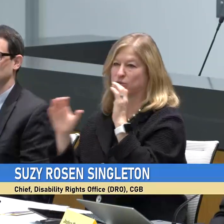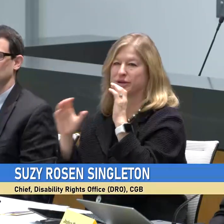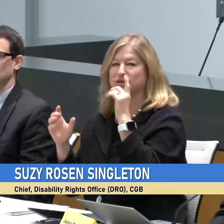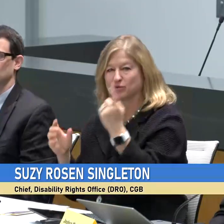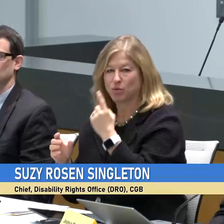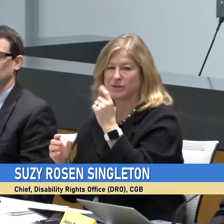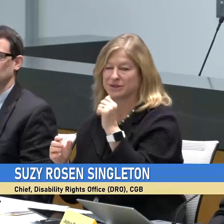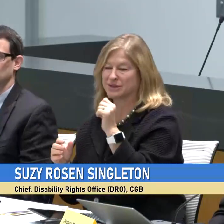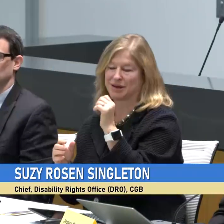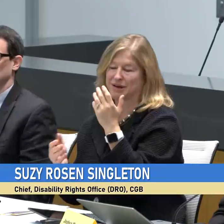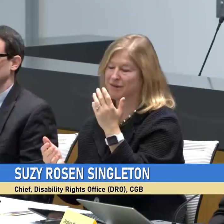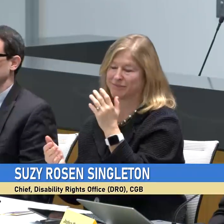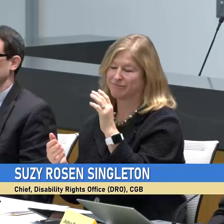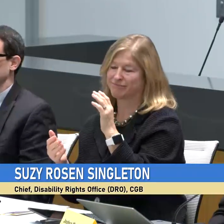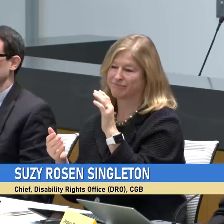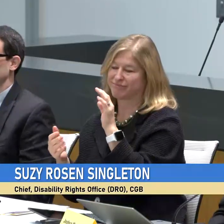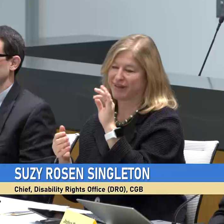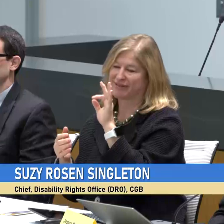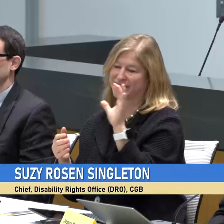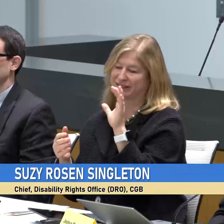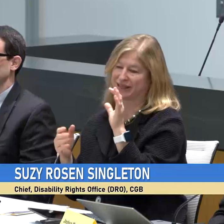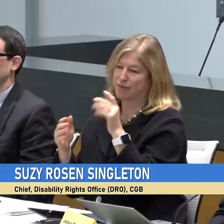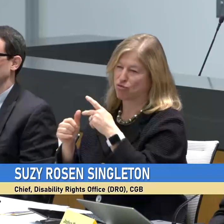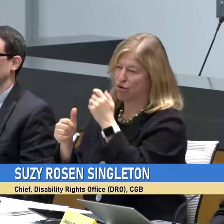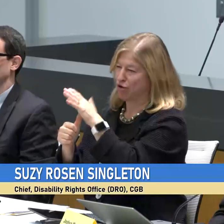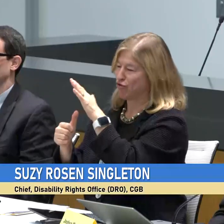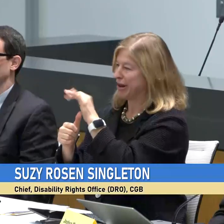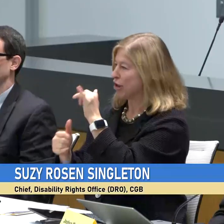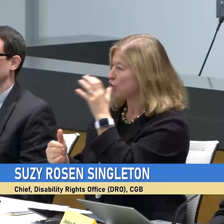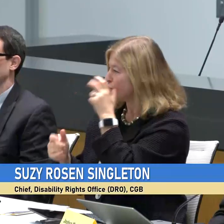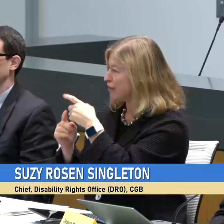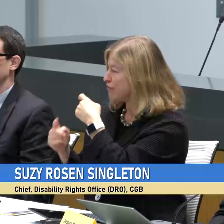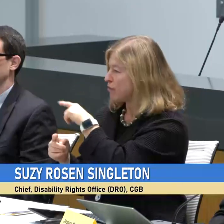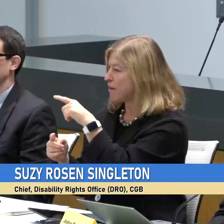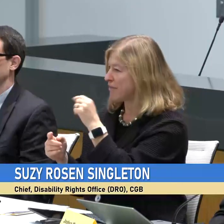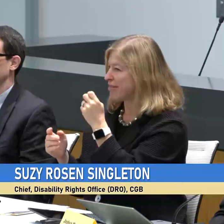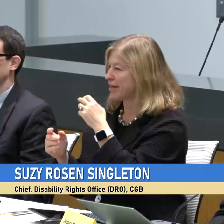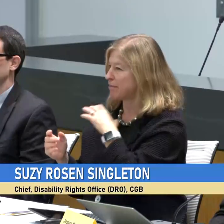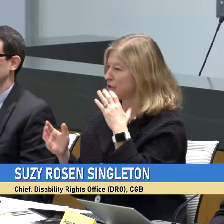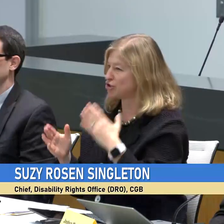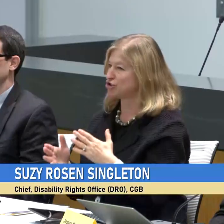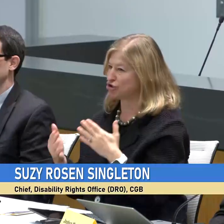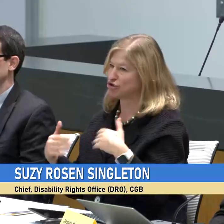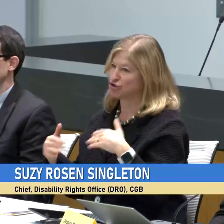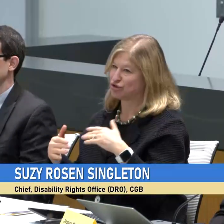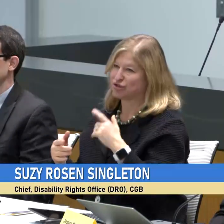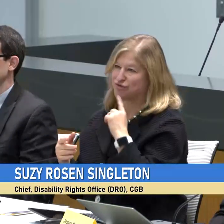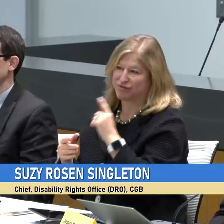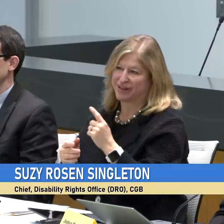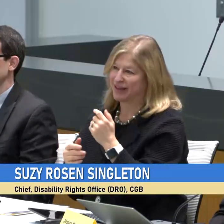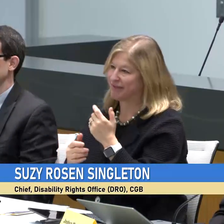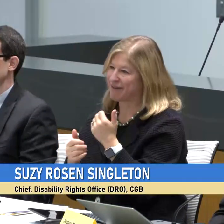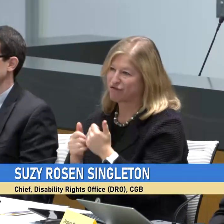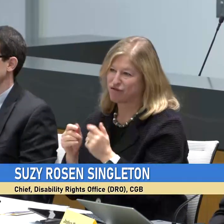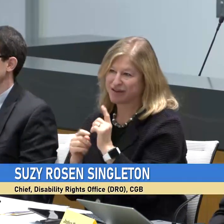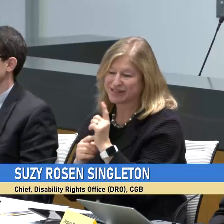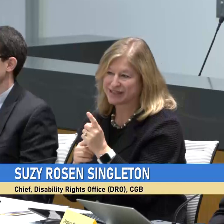now. Accessible emergency communications has long been an FCC priority. As we've heard from the